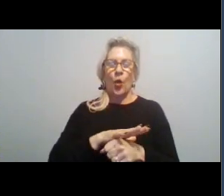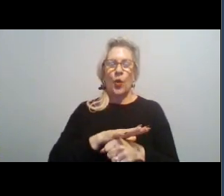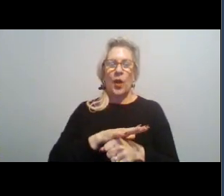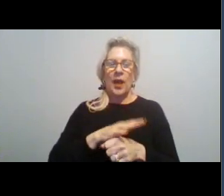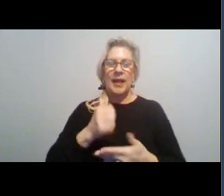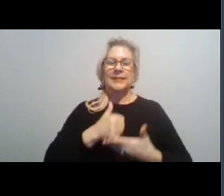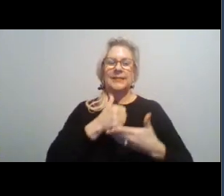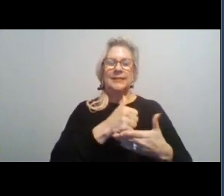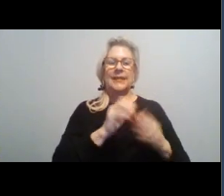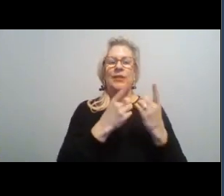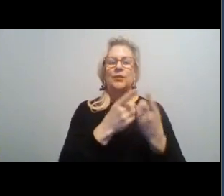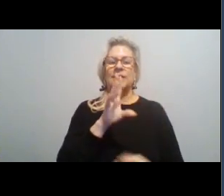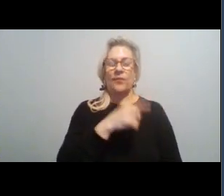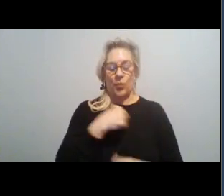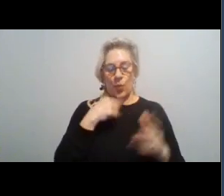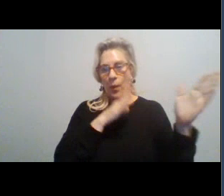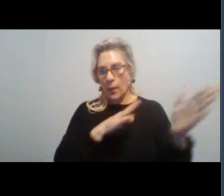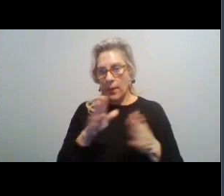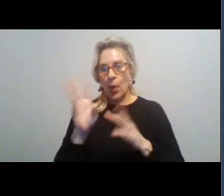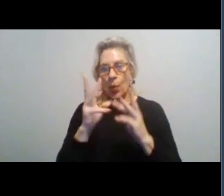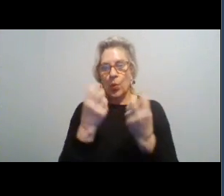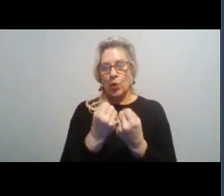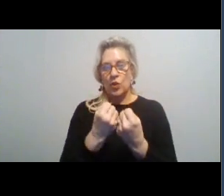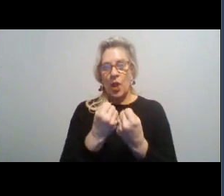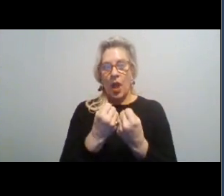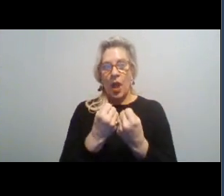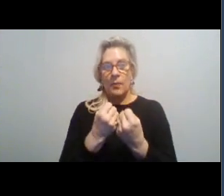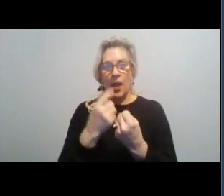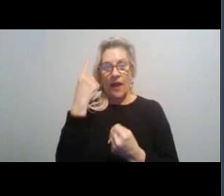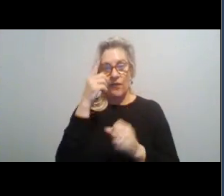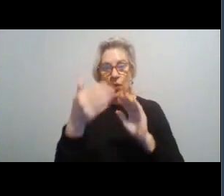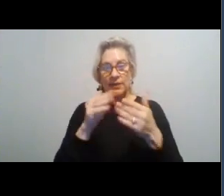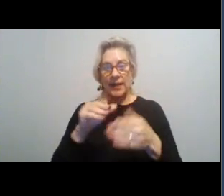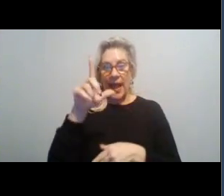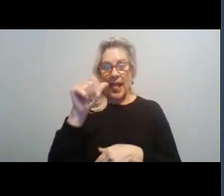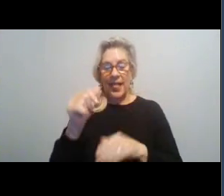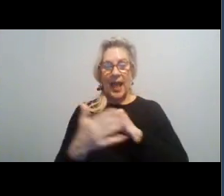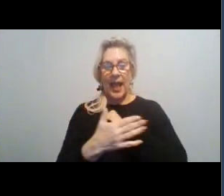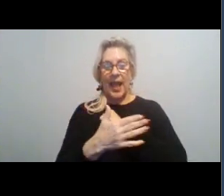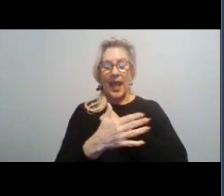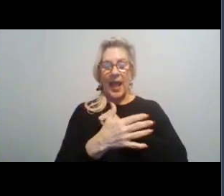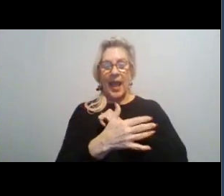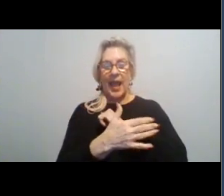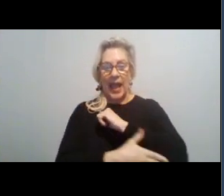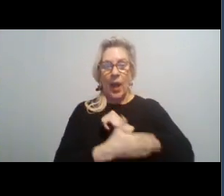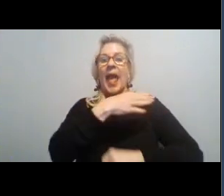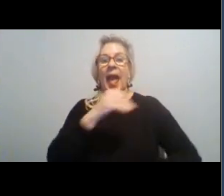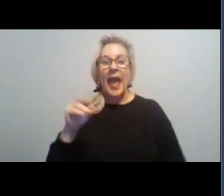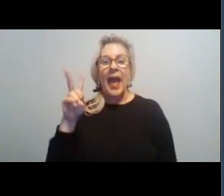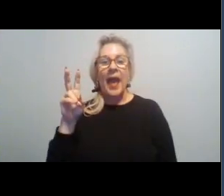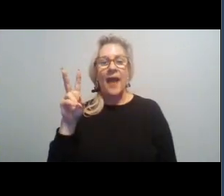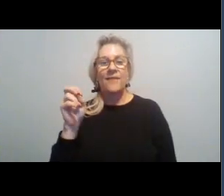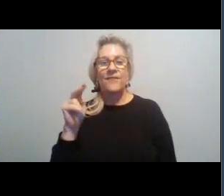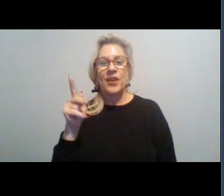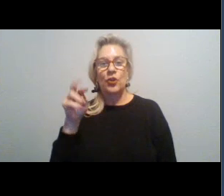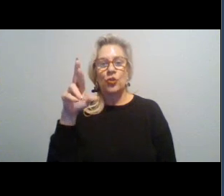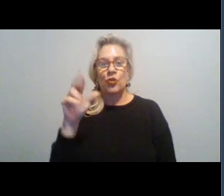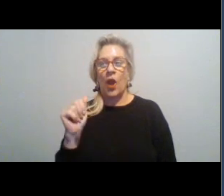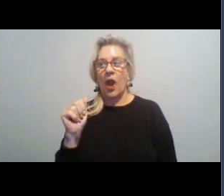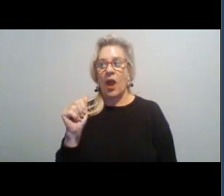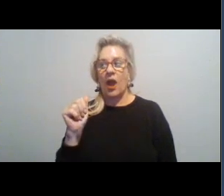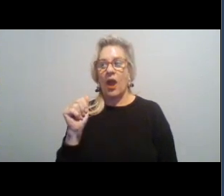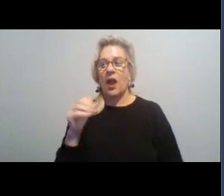staff, and we're preparing a workshop for the cities in LA County and Ventura County to